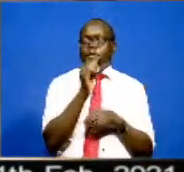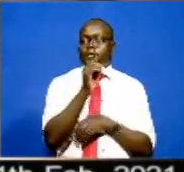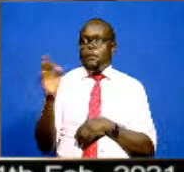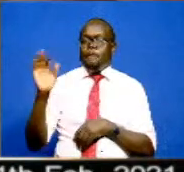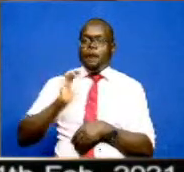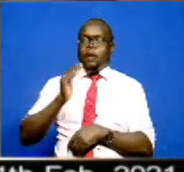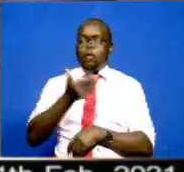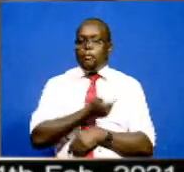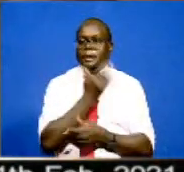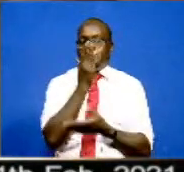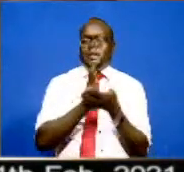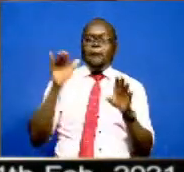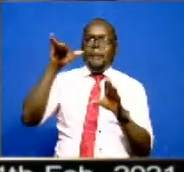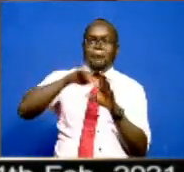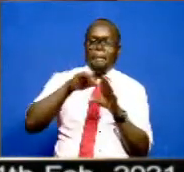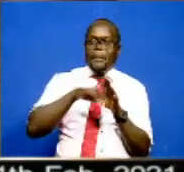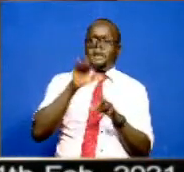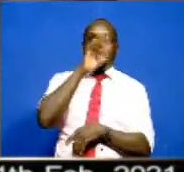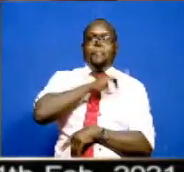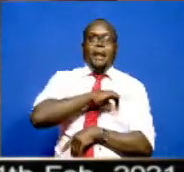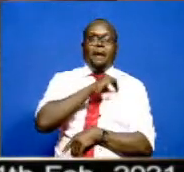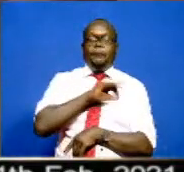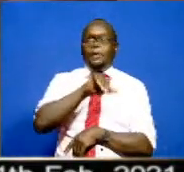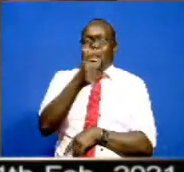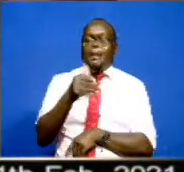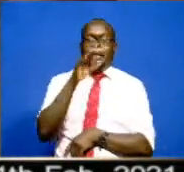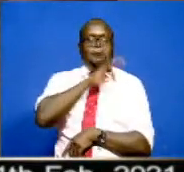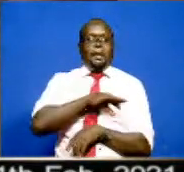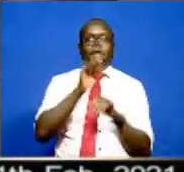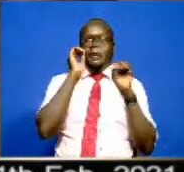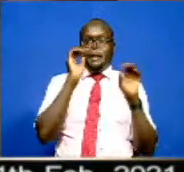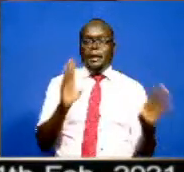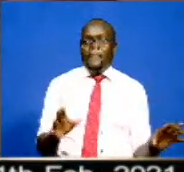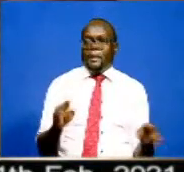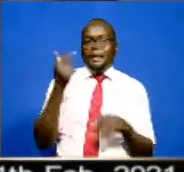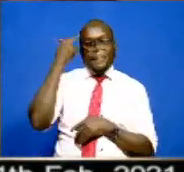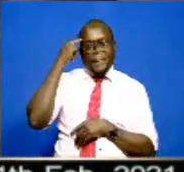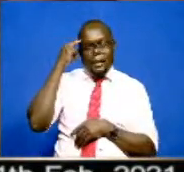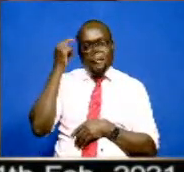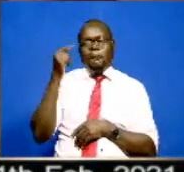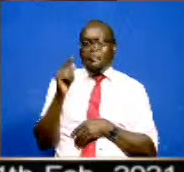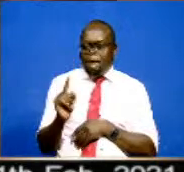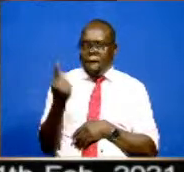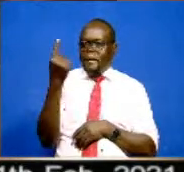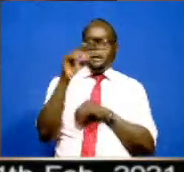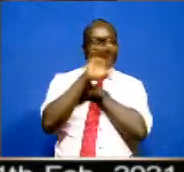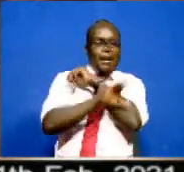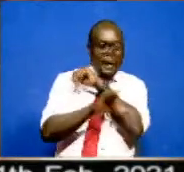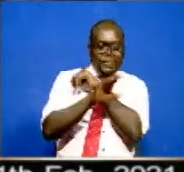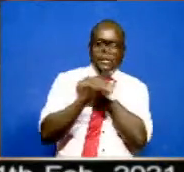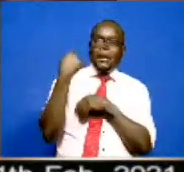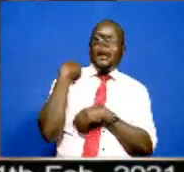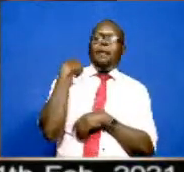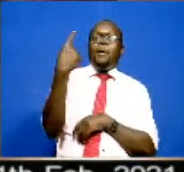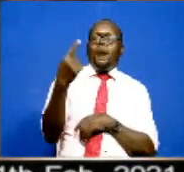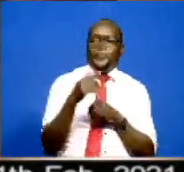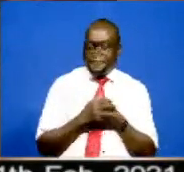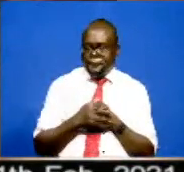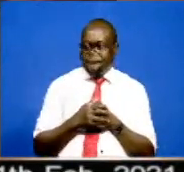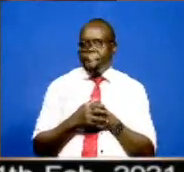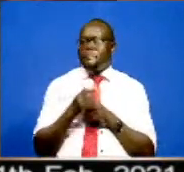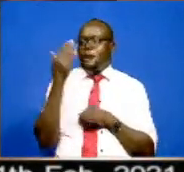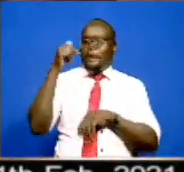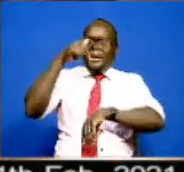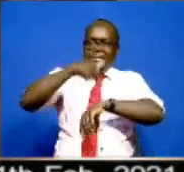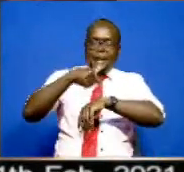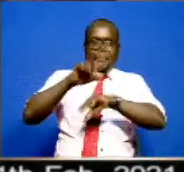maybe some members benefiting or others not benefiting, let us think of our country first. Because considering the time